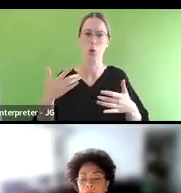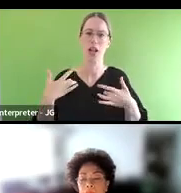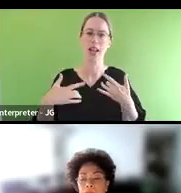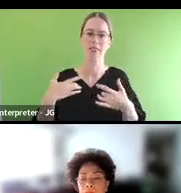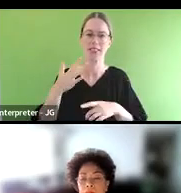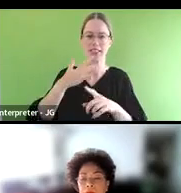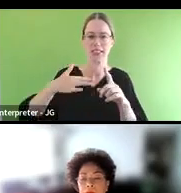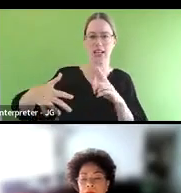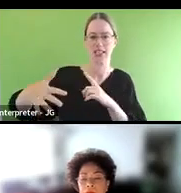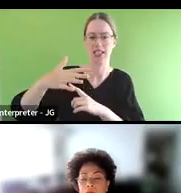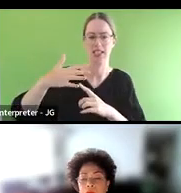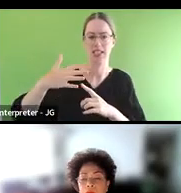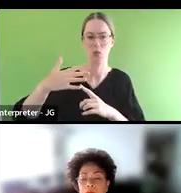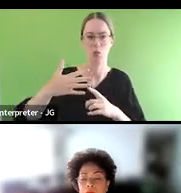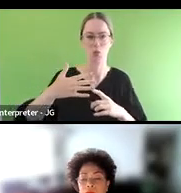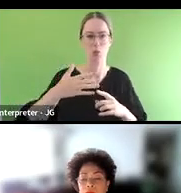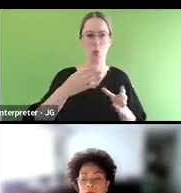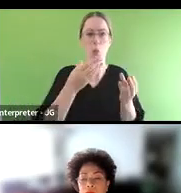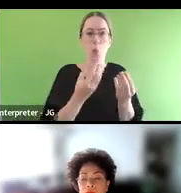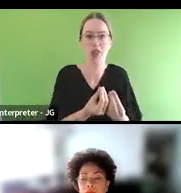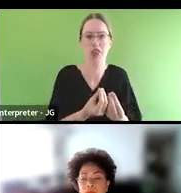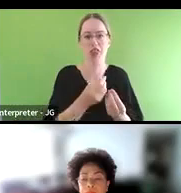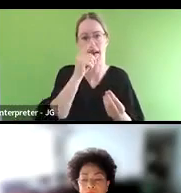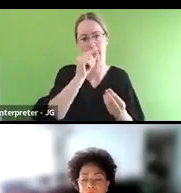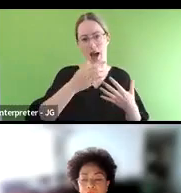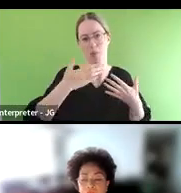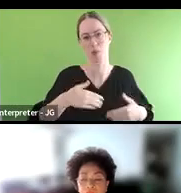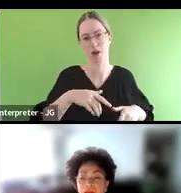alongside able-bodied people.